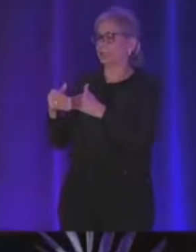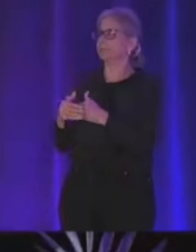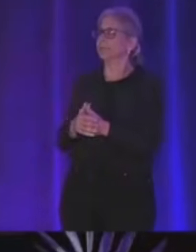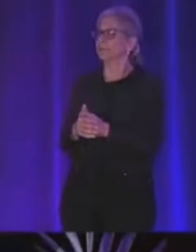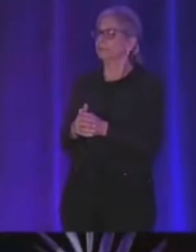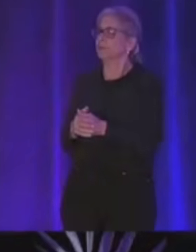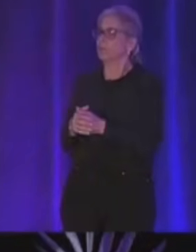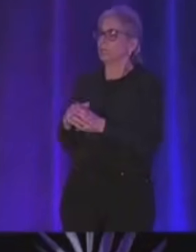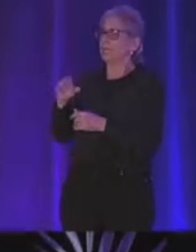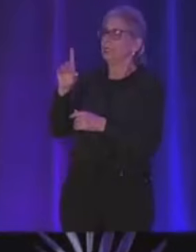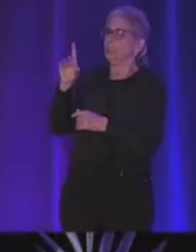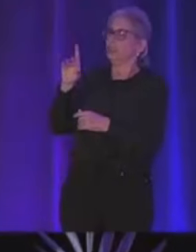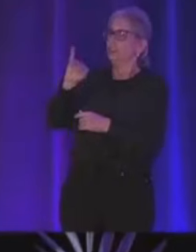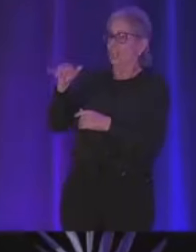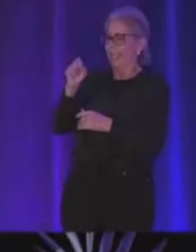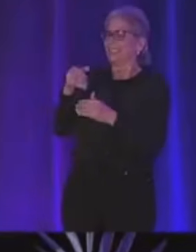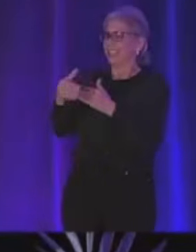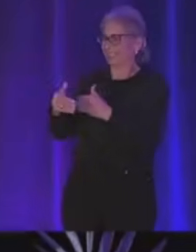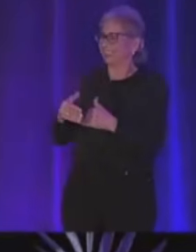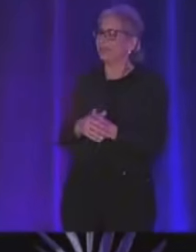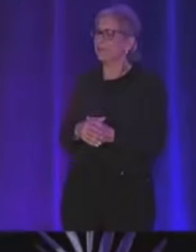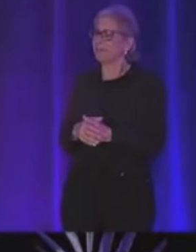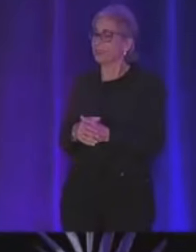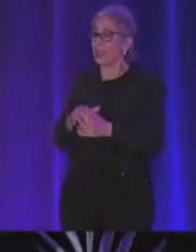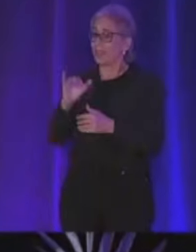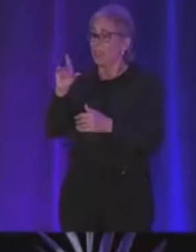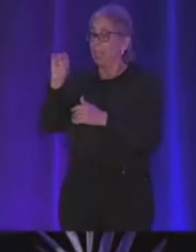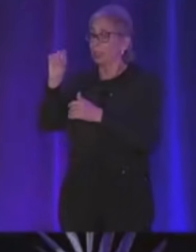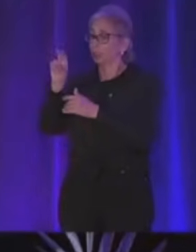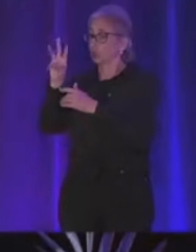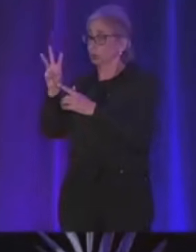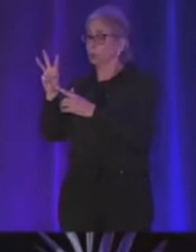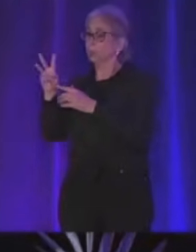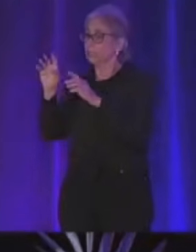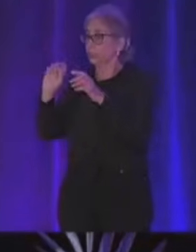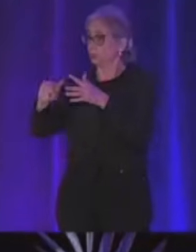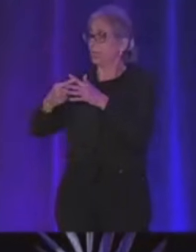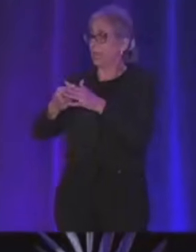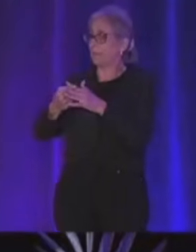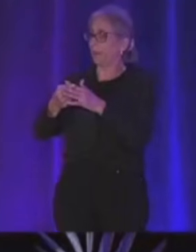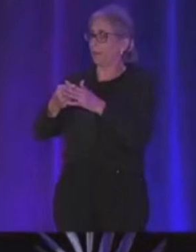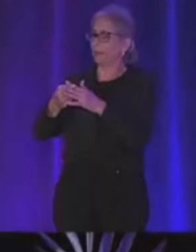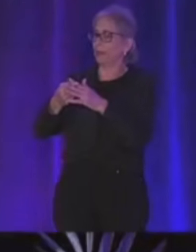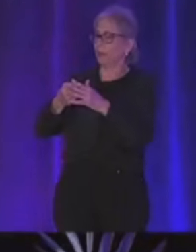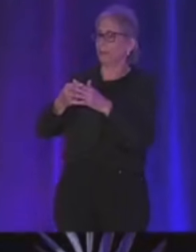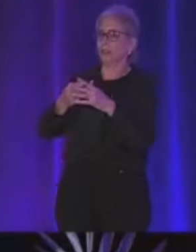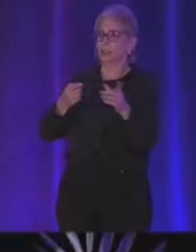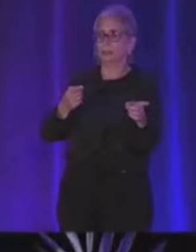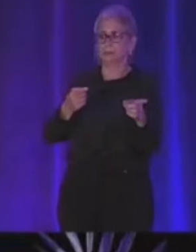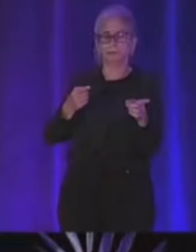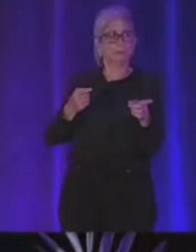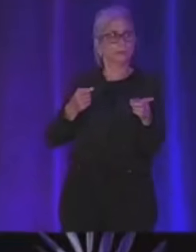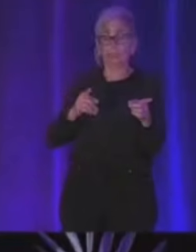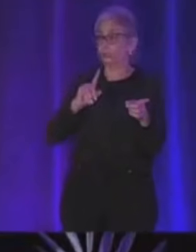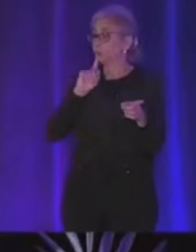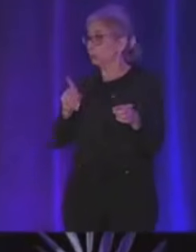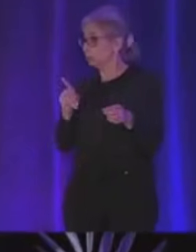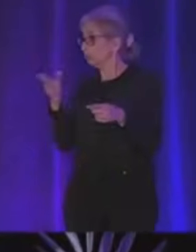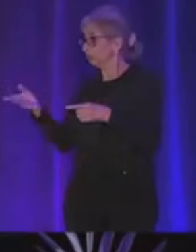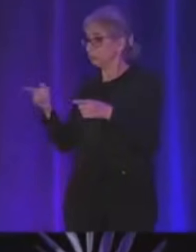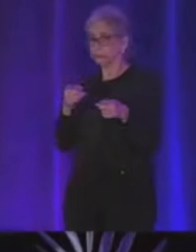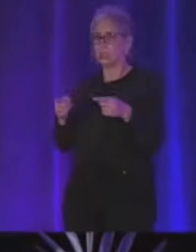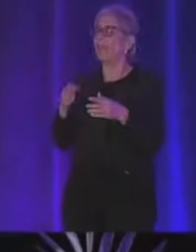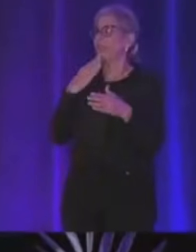not .js. Strict true is an awesome compiler flag that enables no implicit any and others. Yeah. Thank